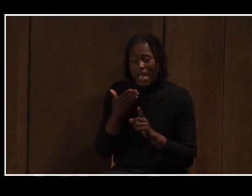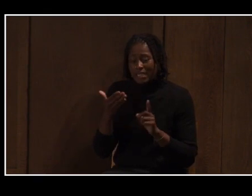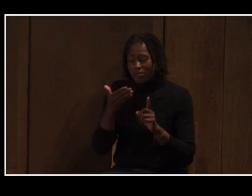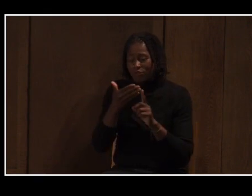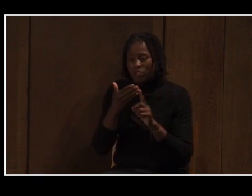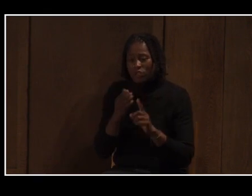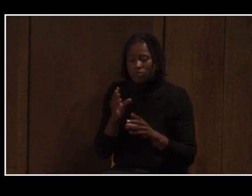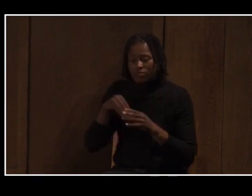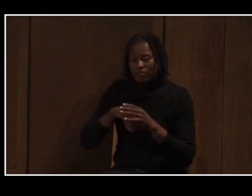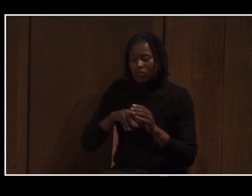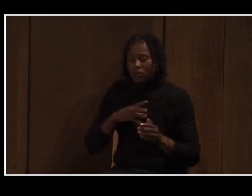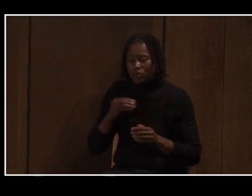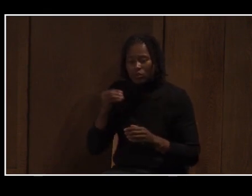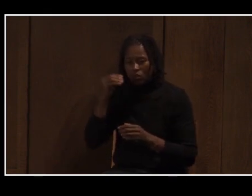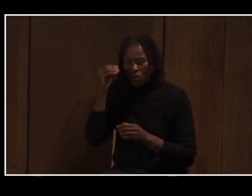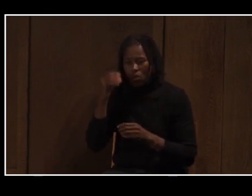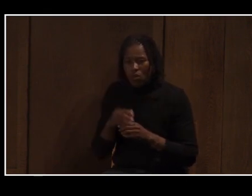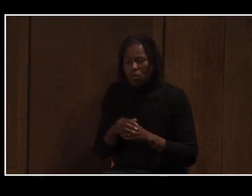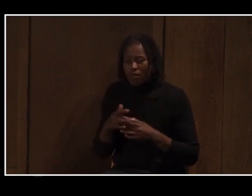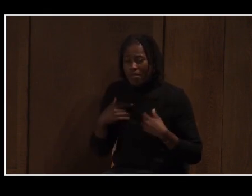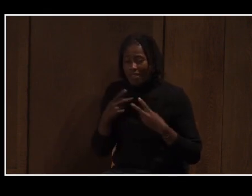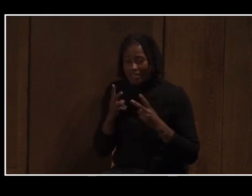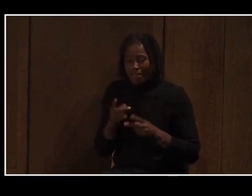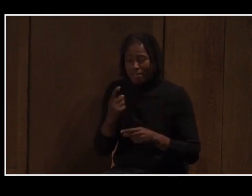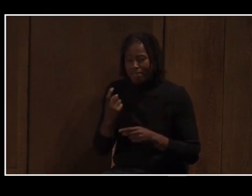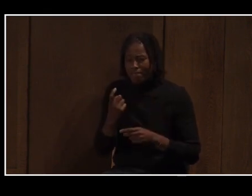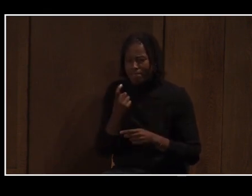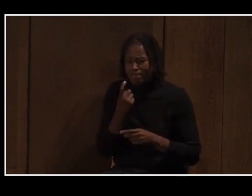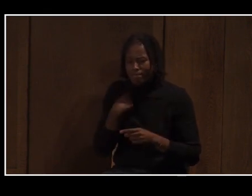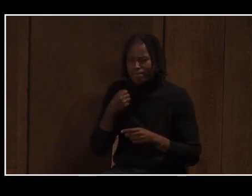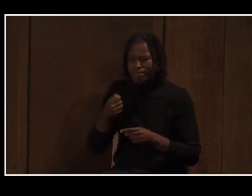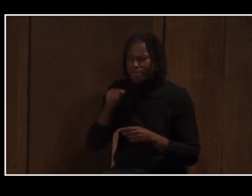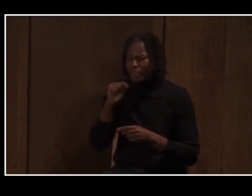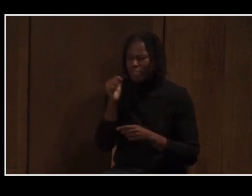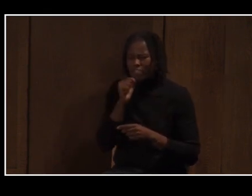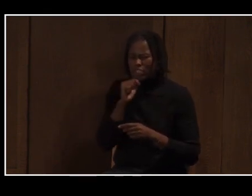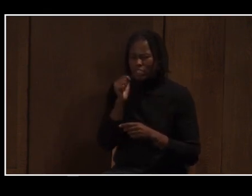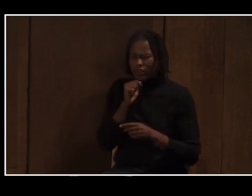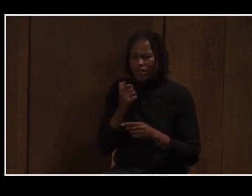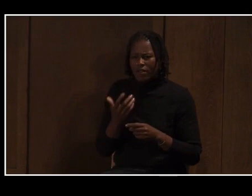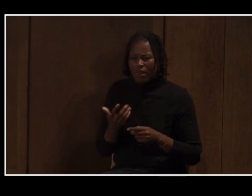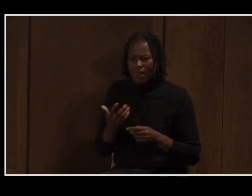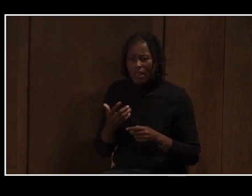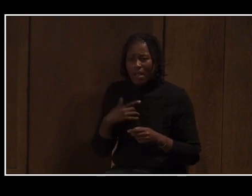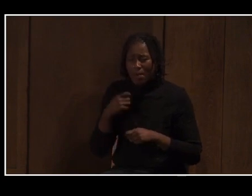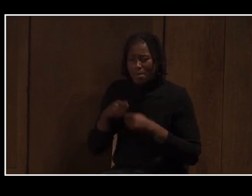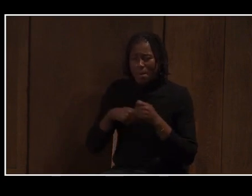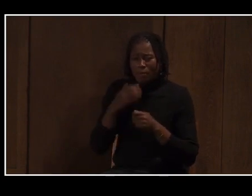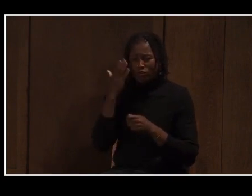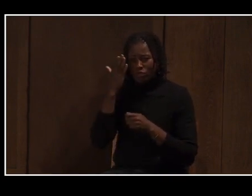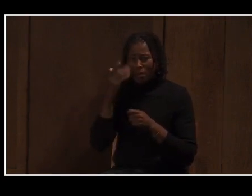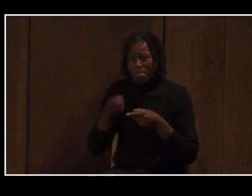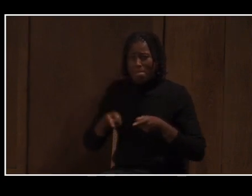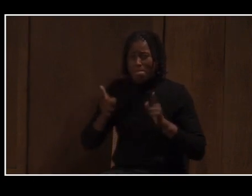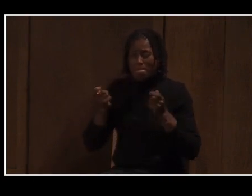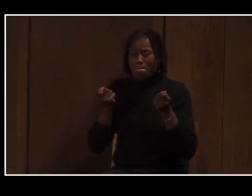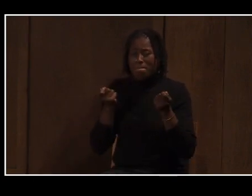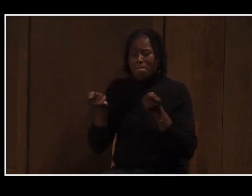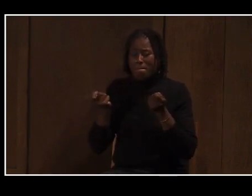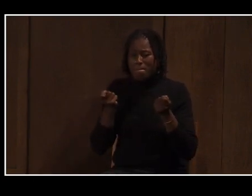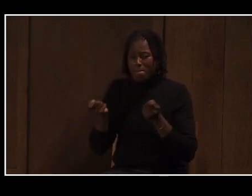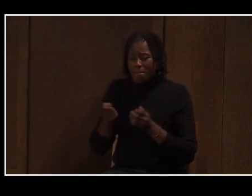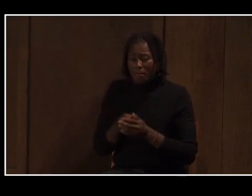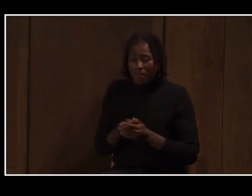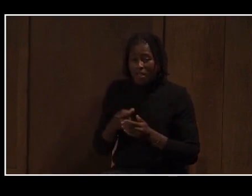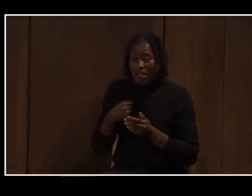ether, chased away by the reefer, intertwined with the scent of Shish al-Fakhr, dreams of becoming a Khalifa. Married to Amber, or one of those who rose and fell